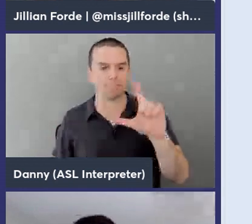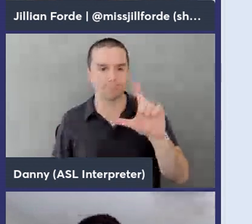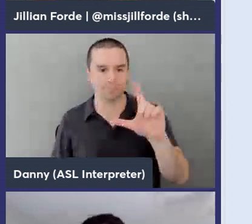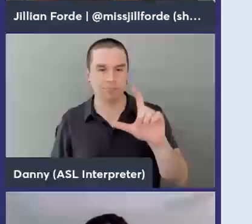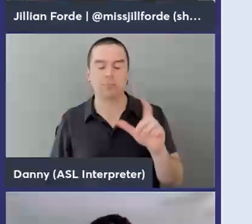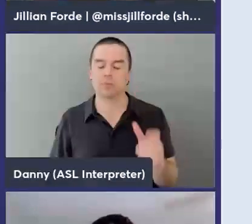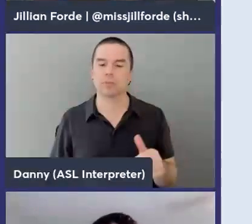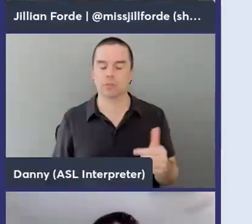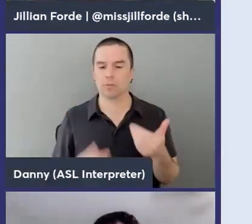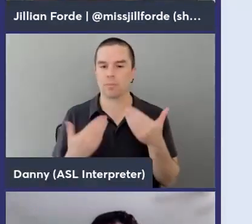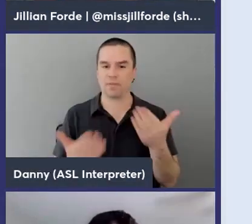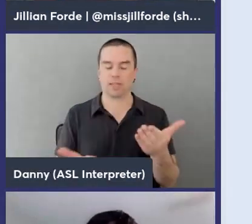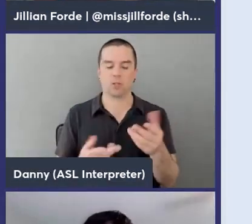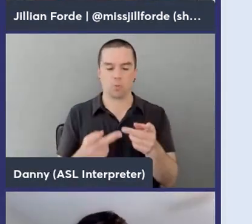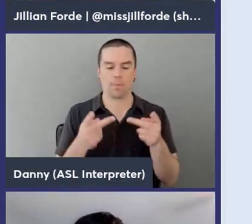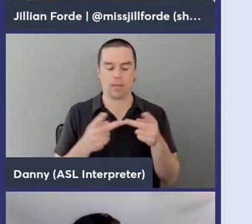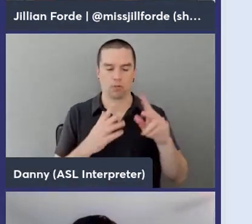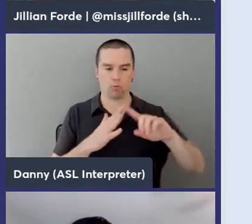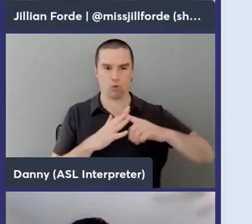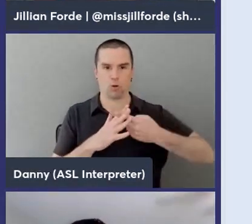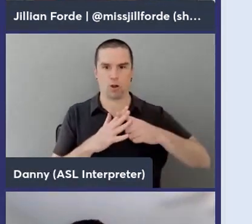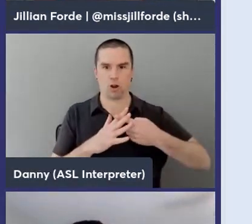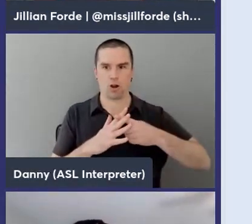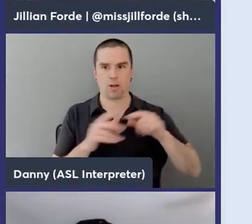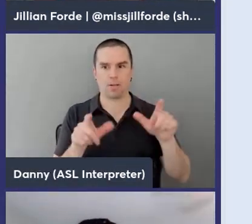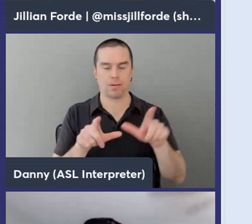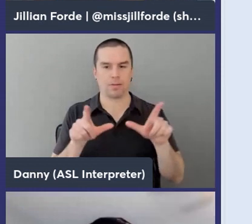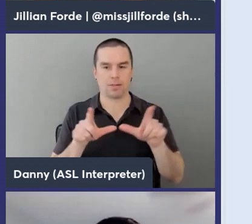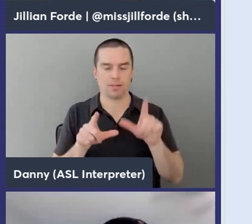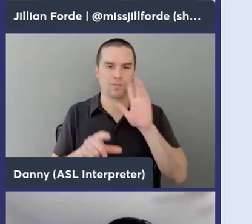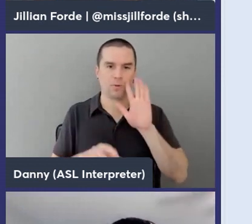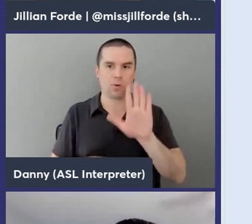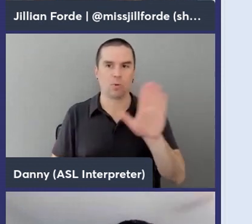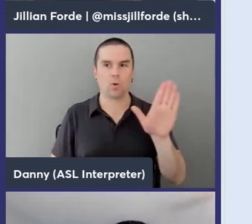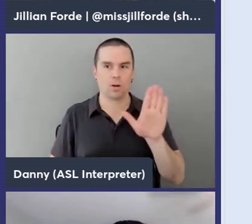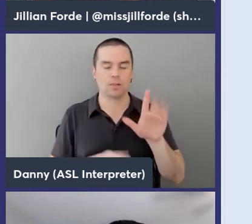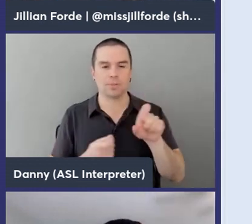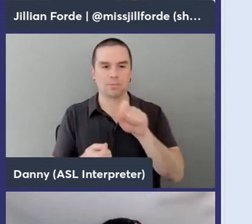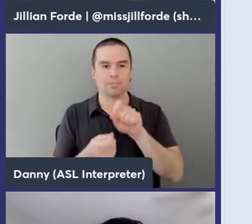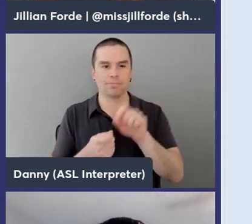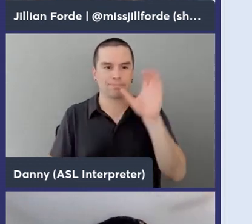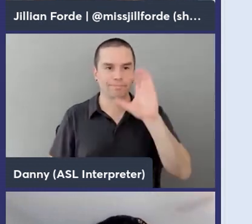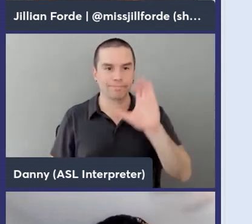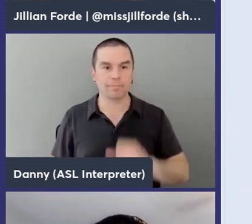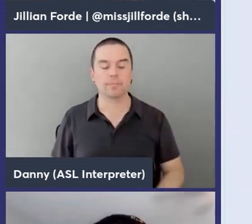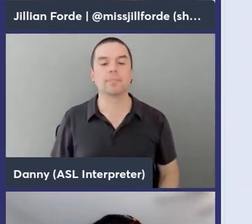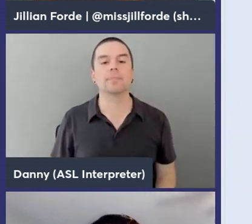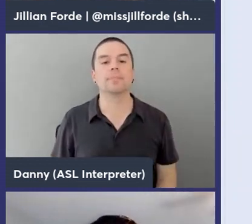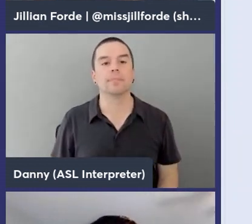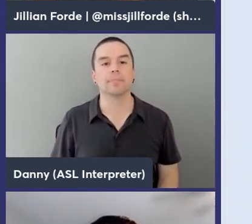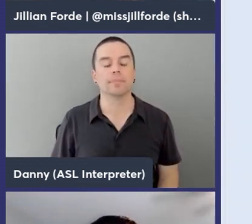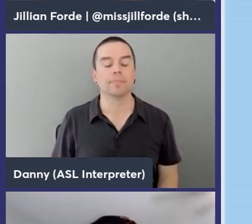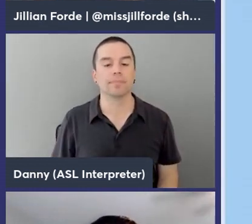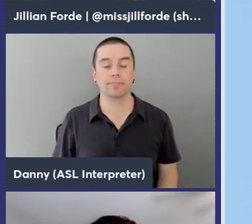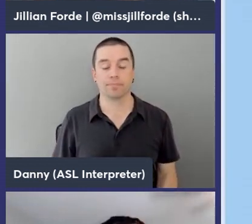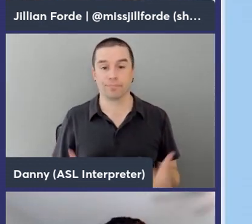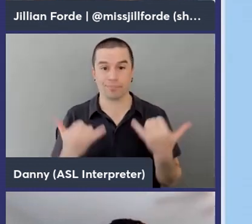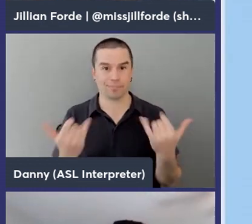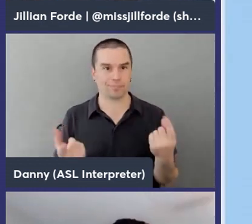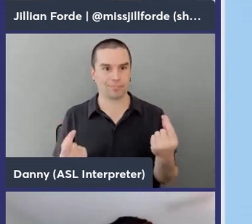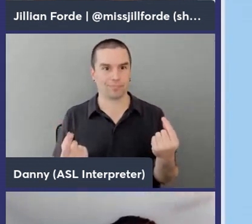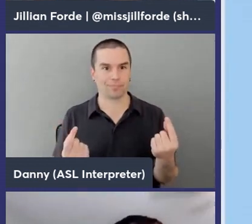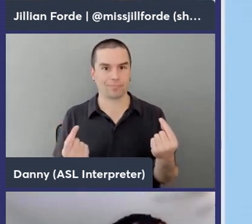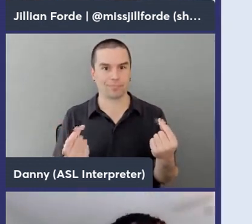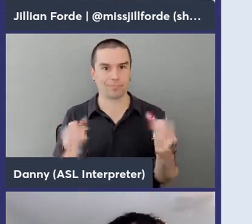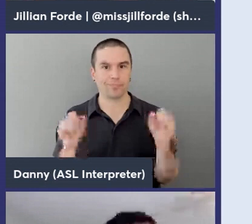of gives you that place to give you a starting location for that type of exploration. And then kind of the big things you can do from there is this: you can